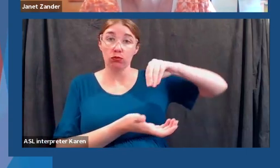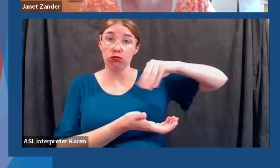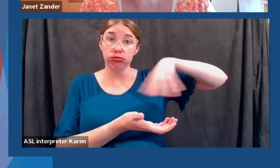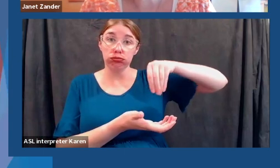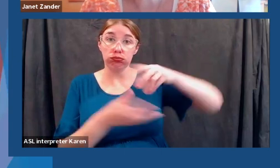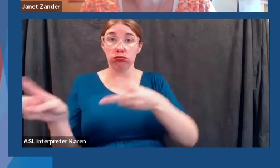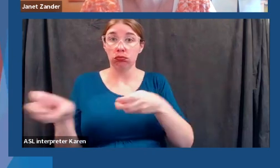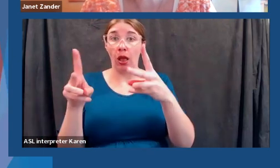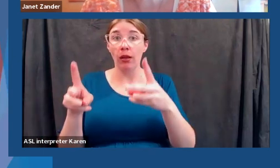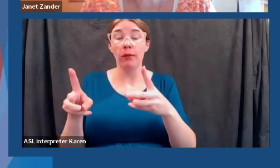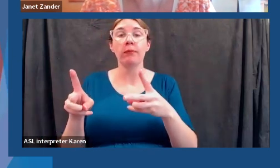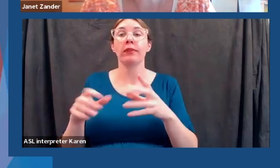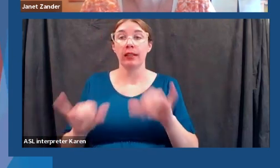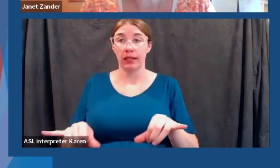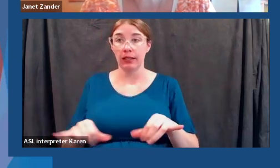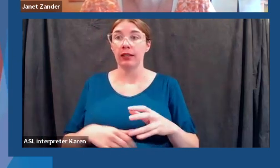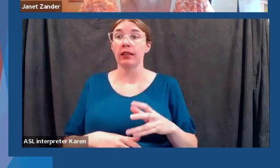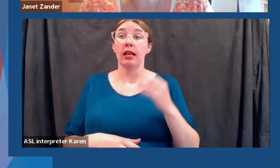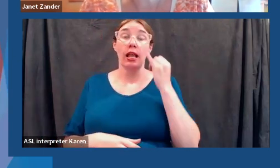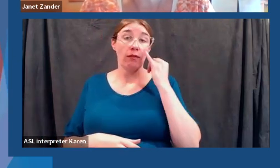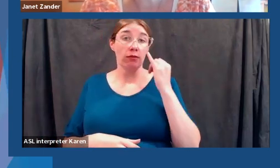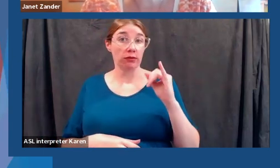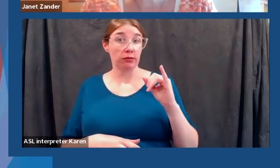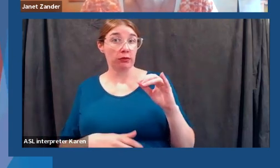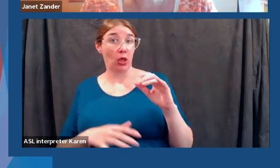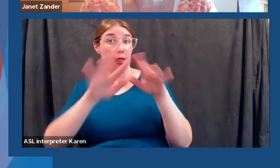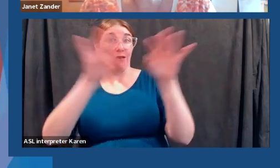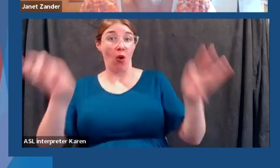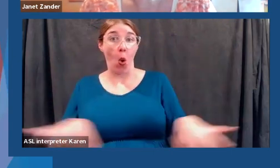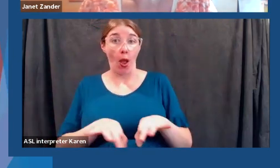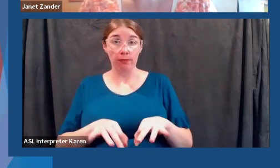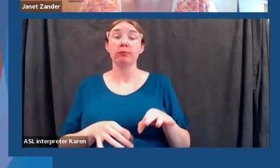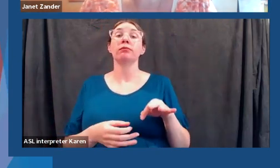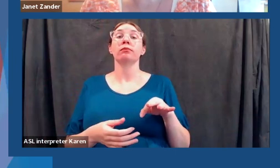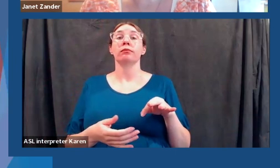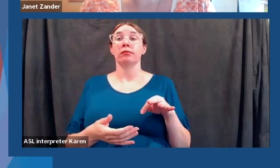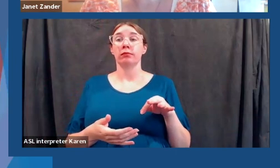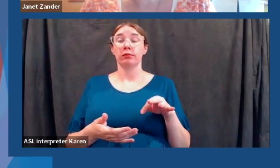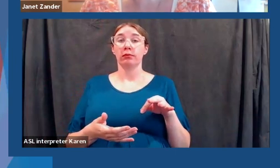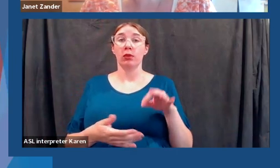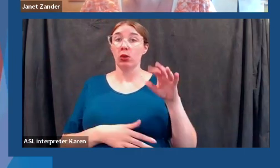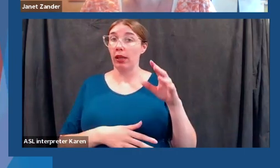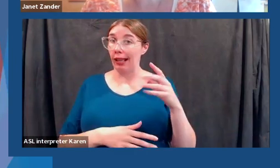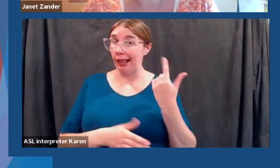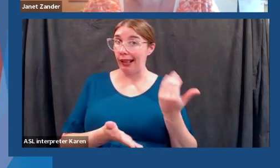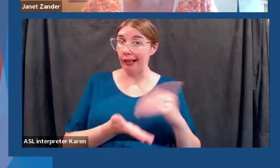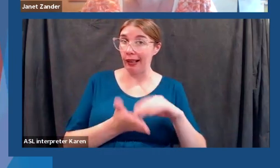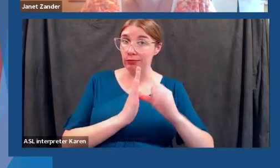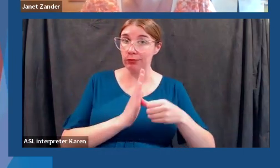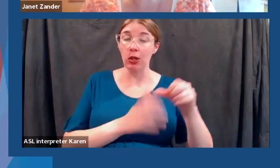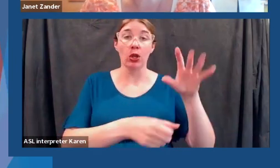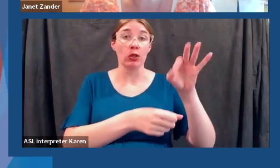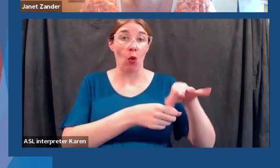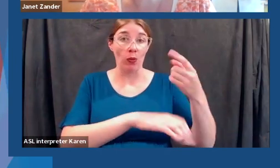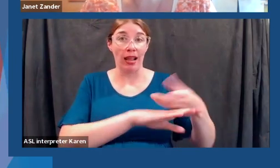to 20 days before the election, that completed form would be sent to the clerk along with proof of residence. We have a little